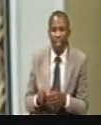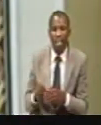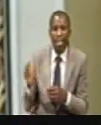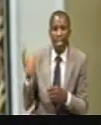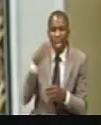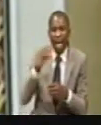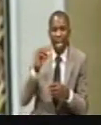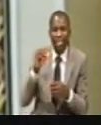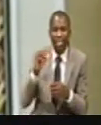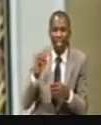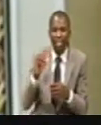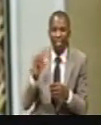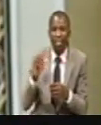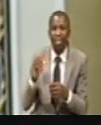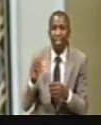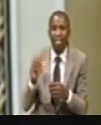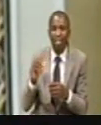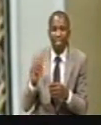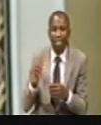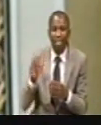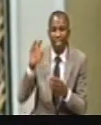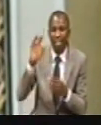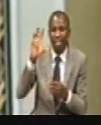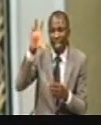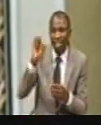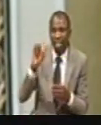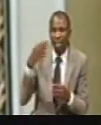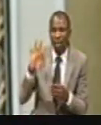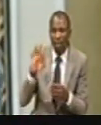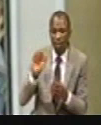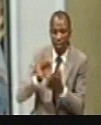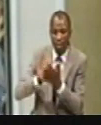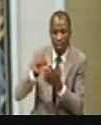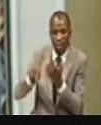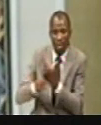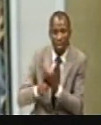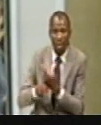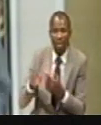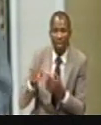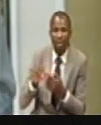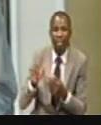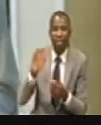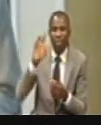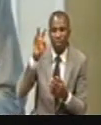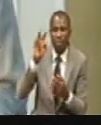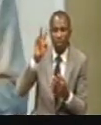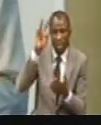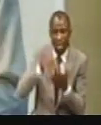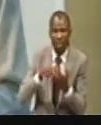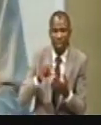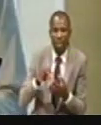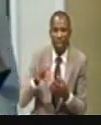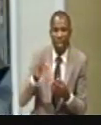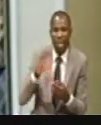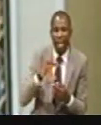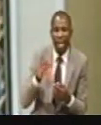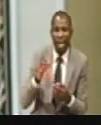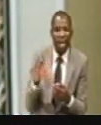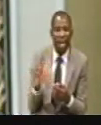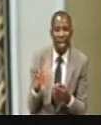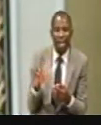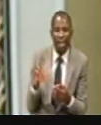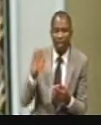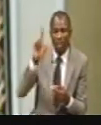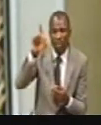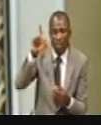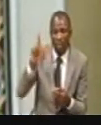day, that was 30th of August, 2021, the man of God came and